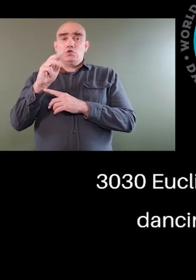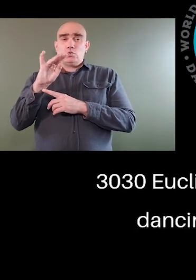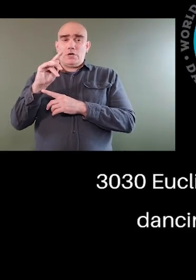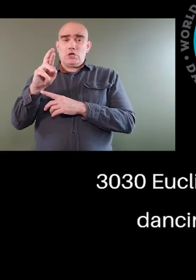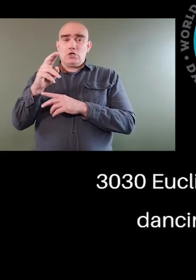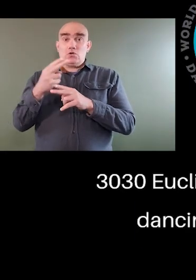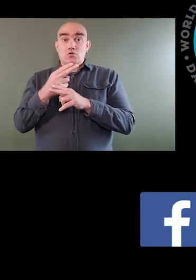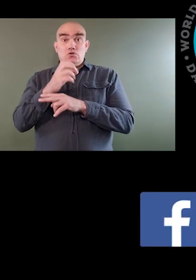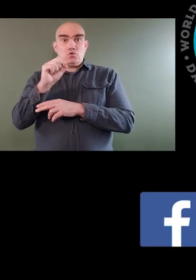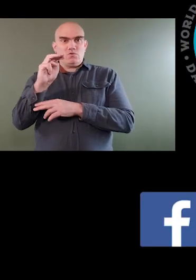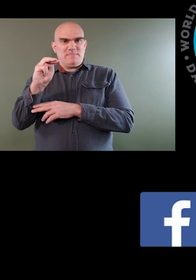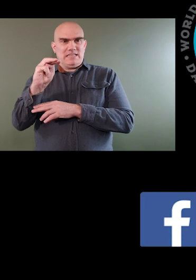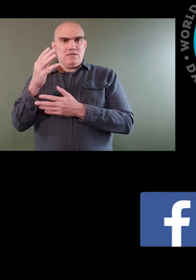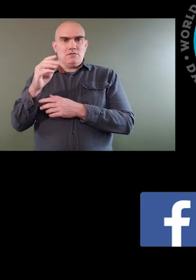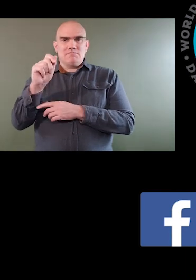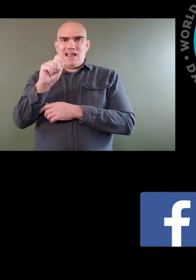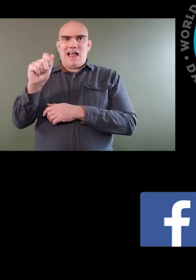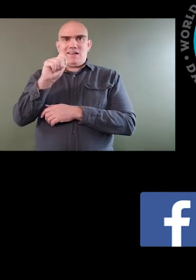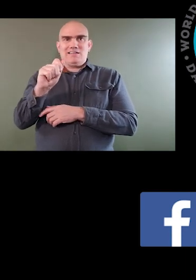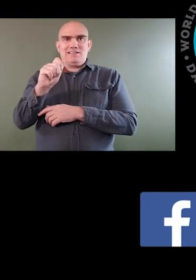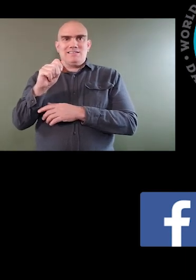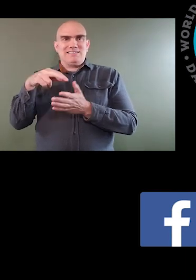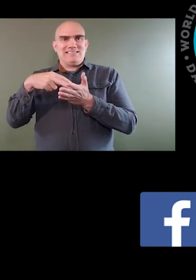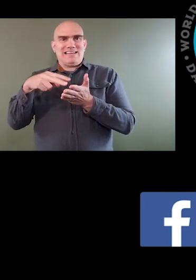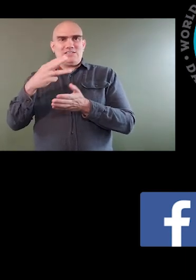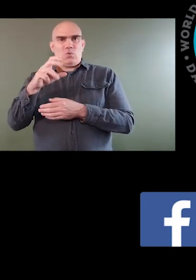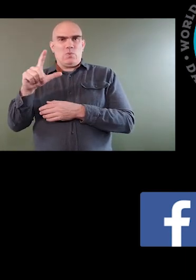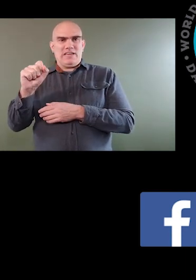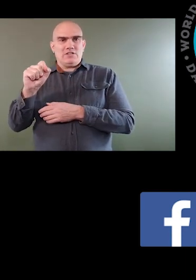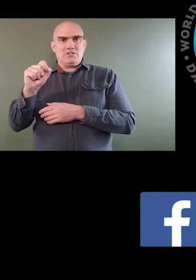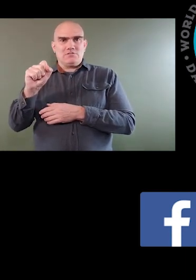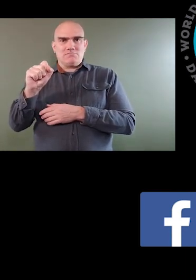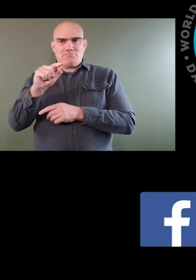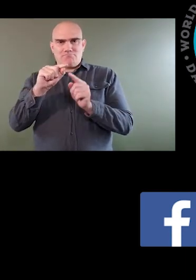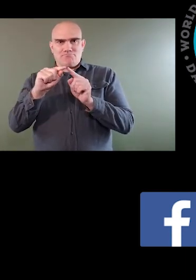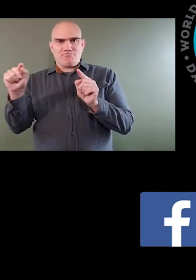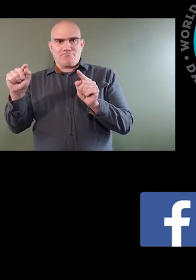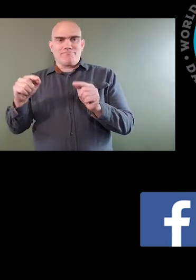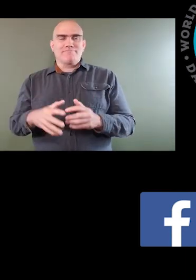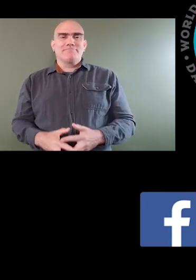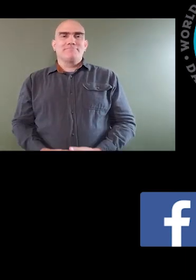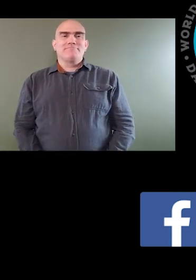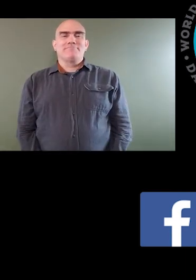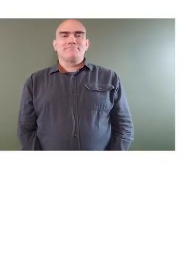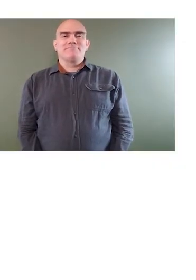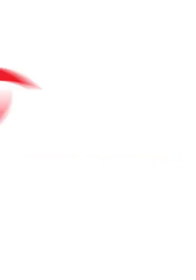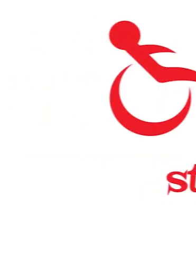Twitter using the social media handle @DancingWheels.